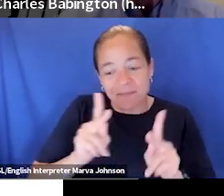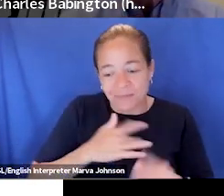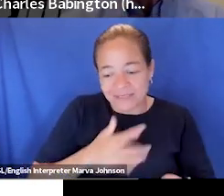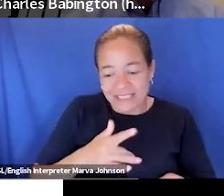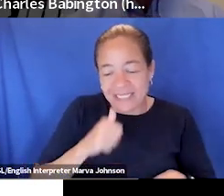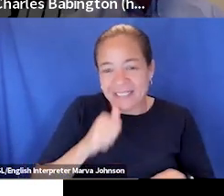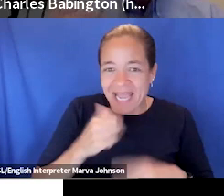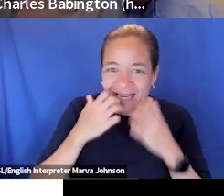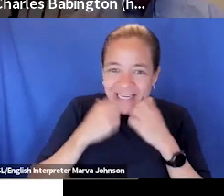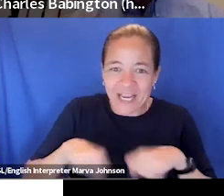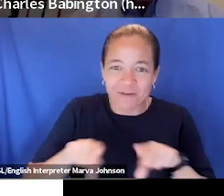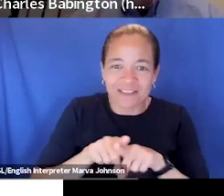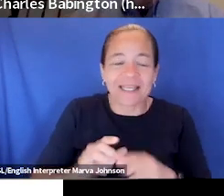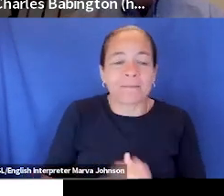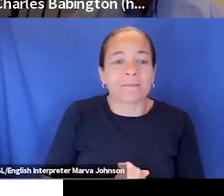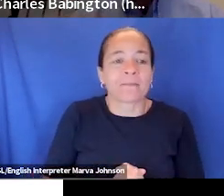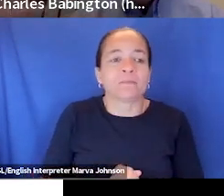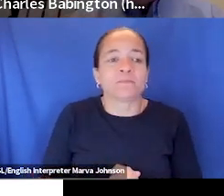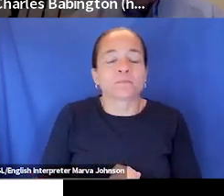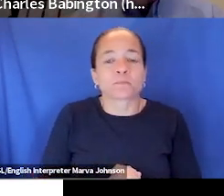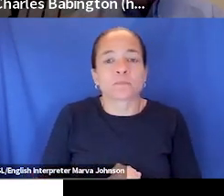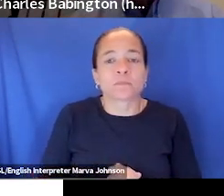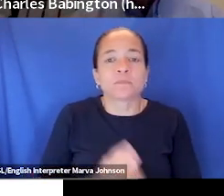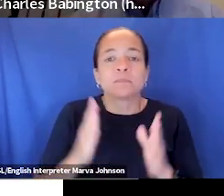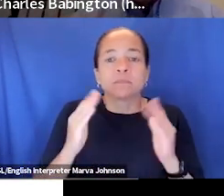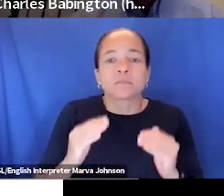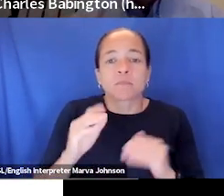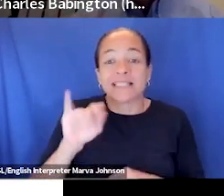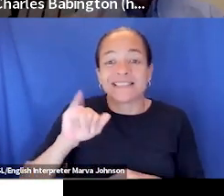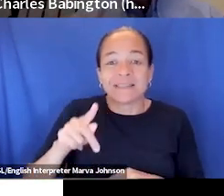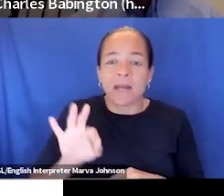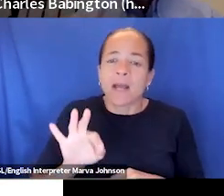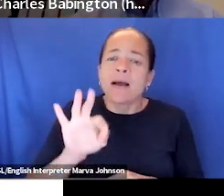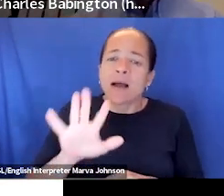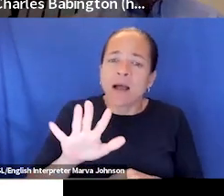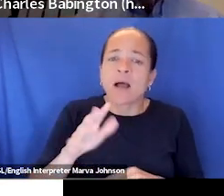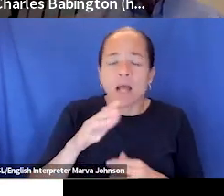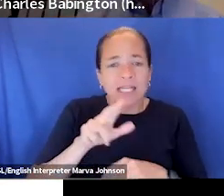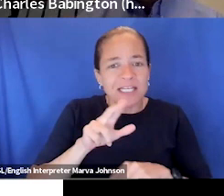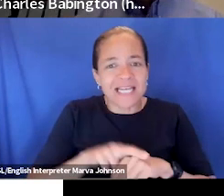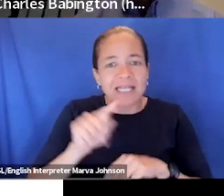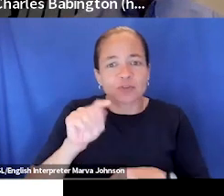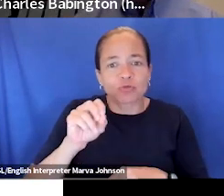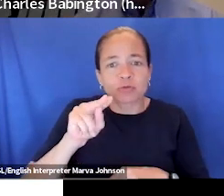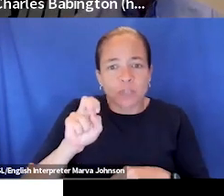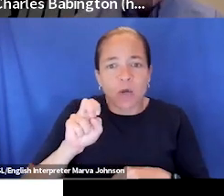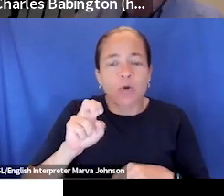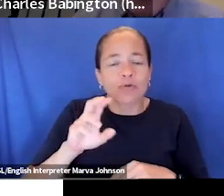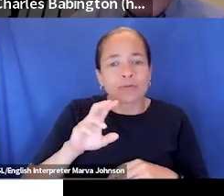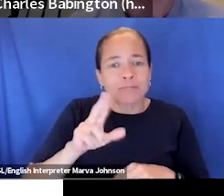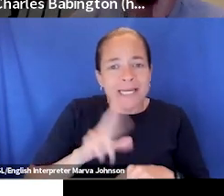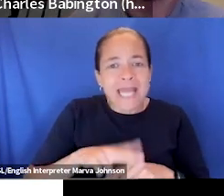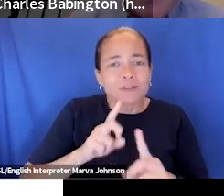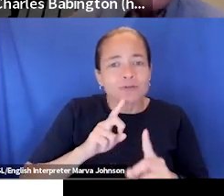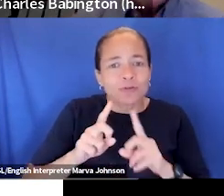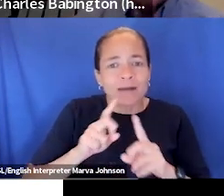write in a natural tone, a conversational, colloquial tone. So you wouldn't say, if you were talking